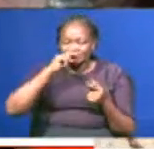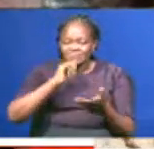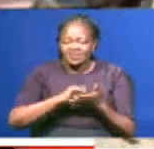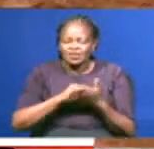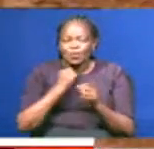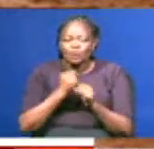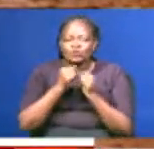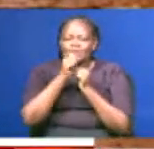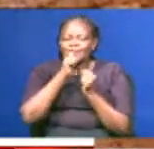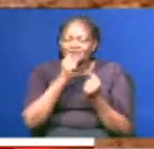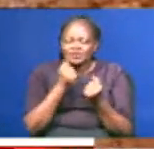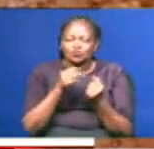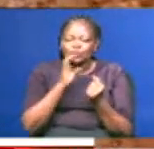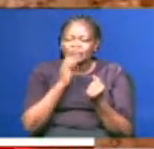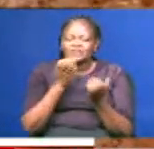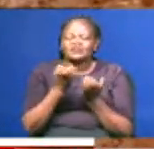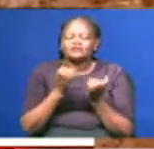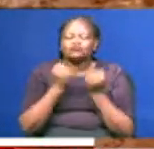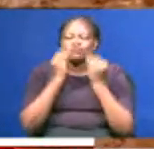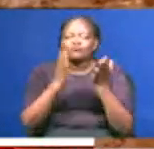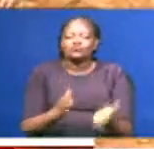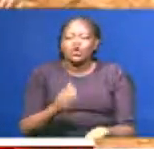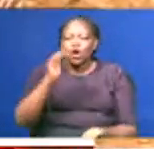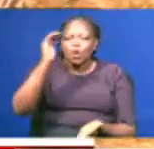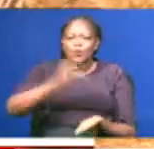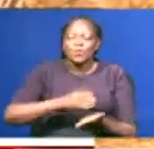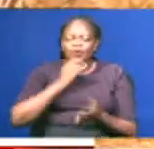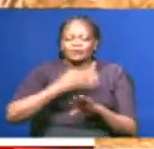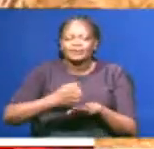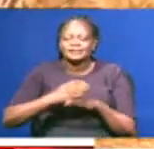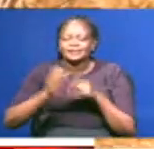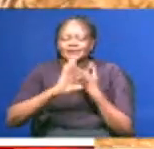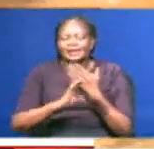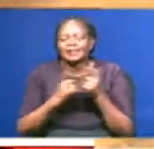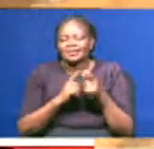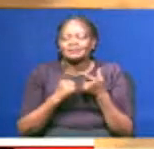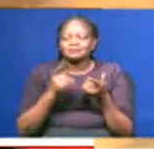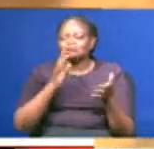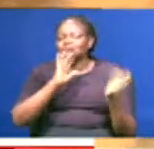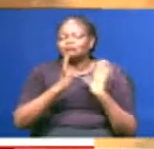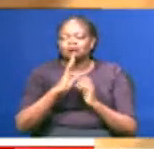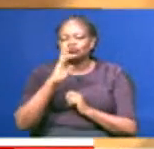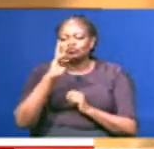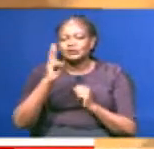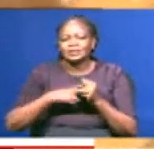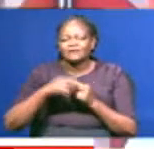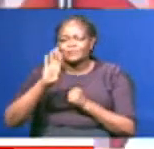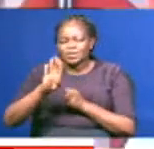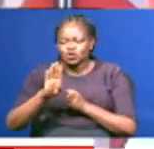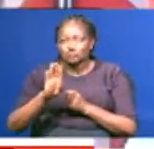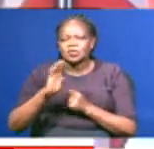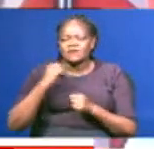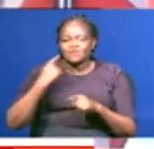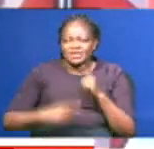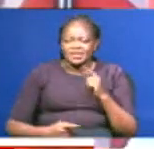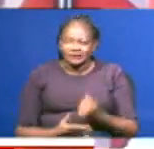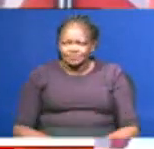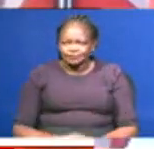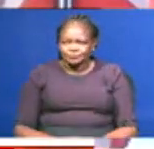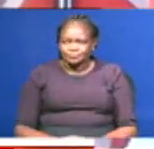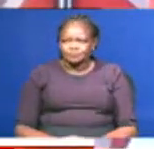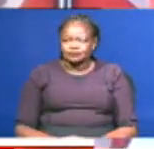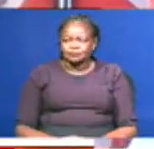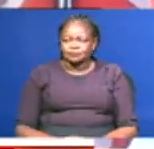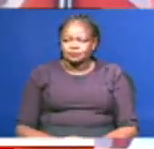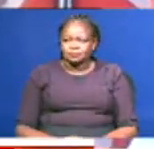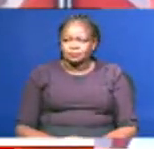private water service providers to reduce water wastage in the country. There is estimated at 27 billion shillings annually. Sustainable water resource